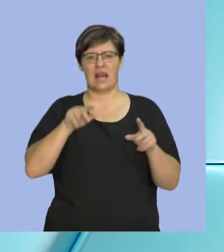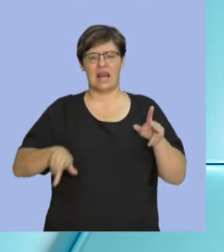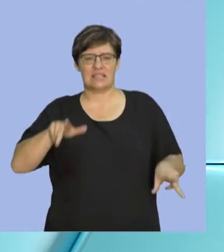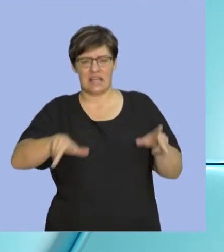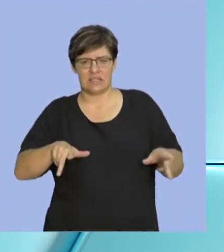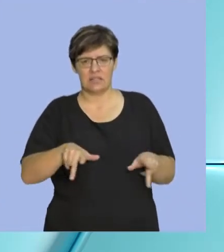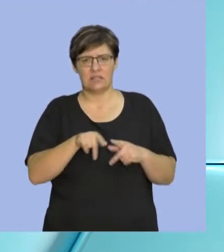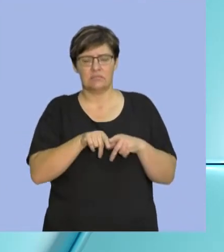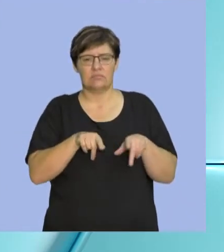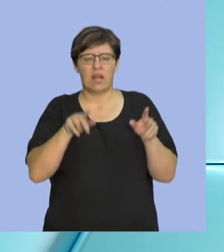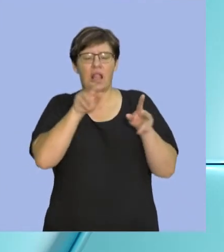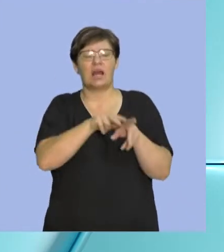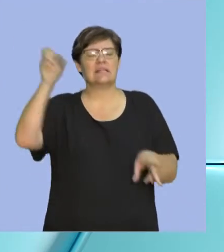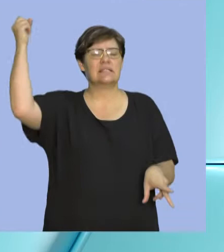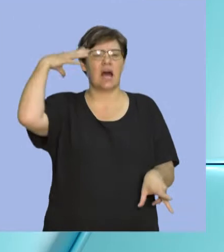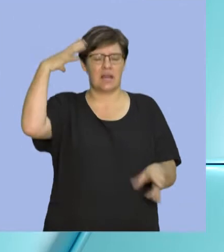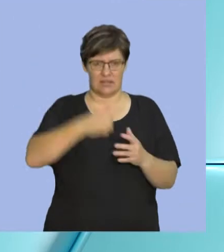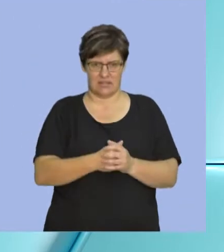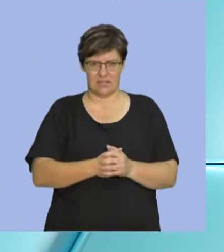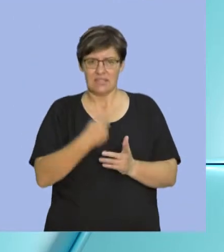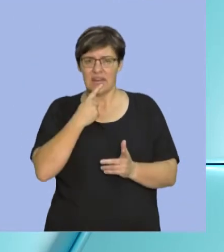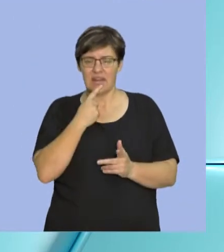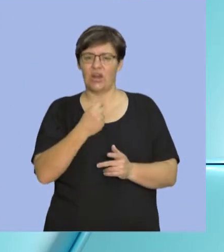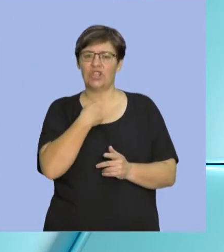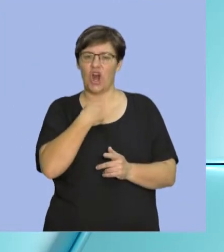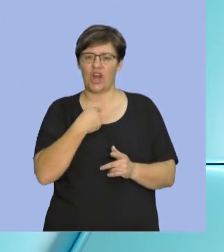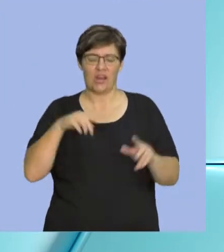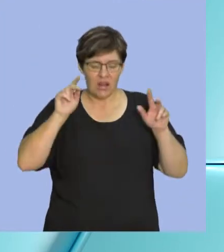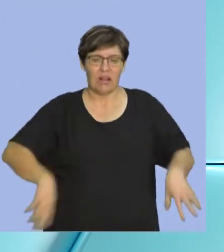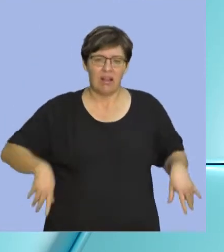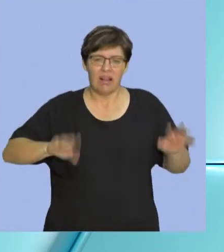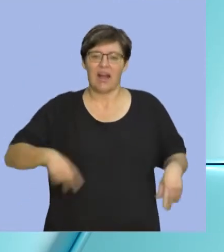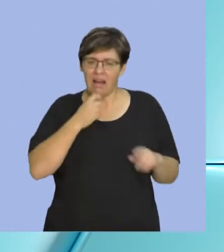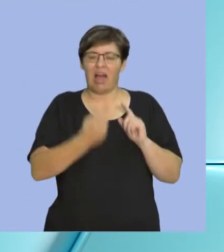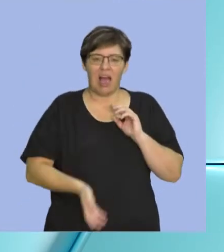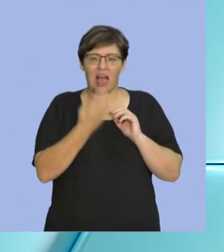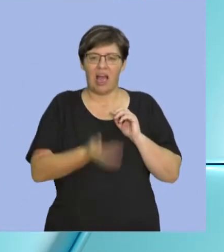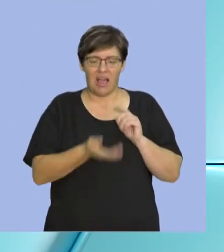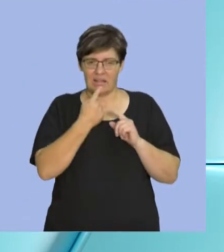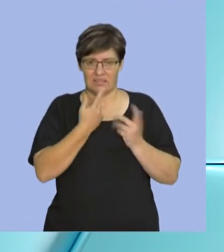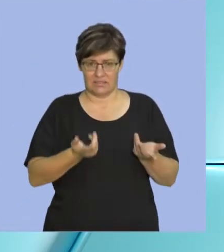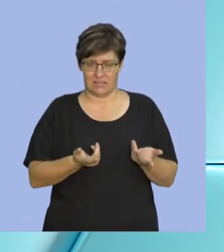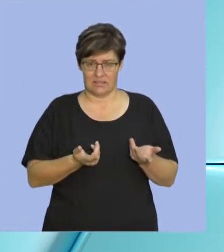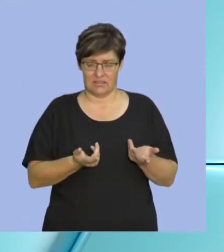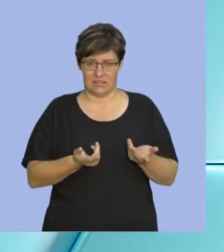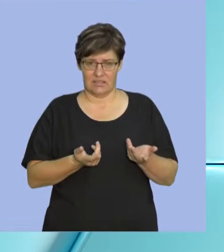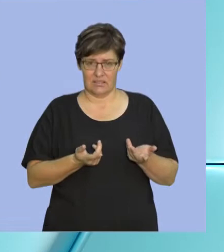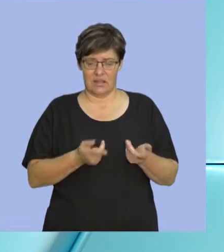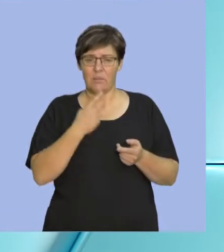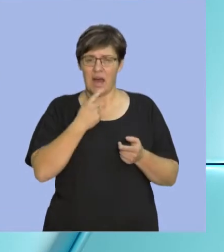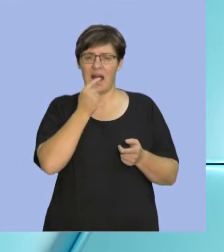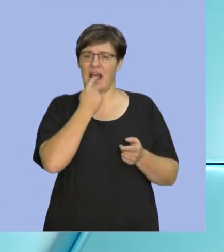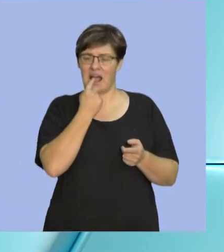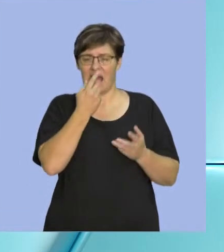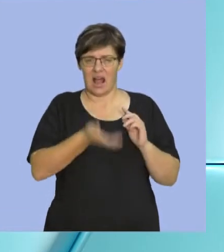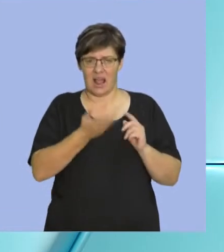had a good run, and you find them that they open their mouths and they let their tongues hang out and they breathe in or out a lot of